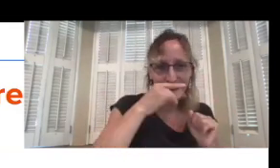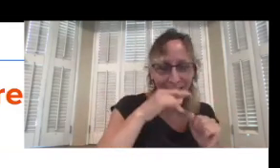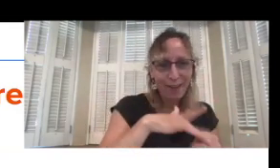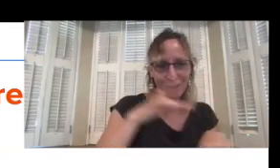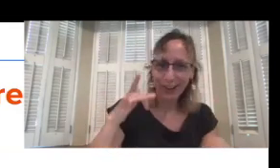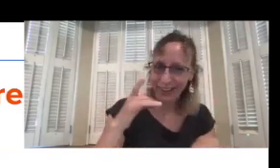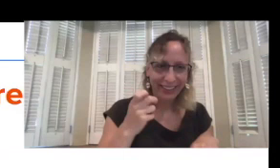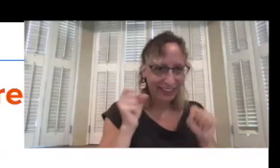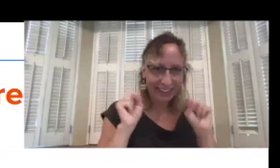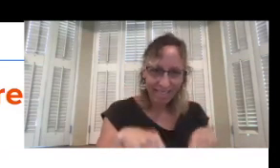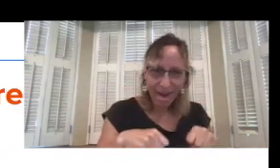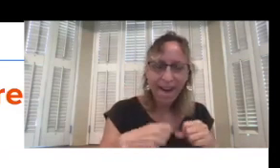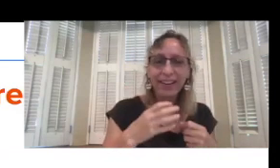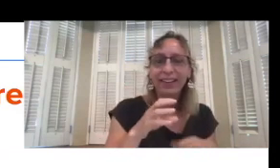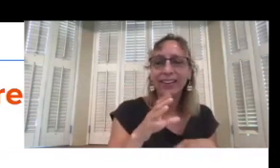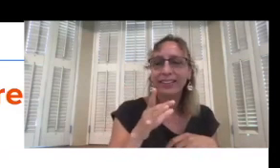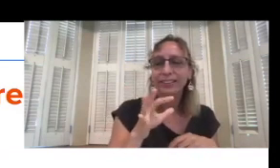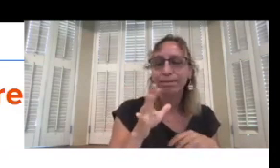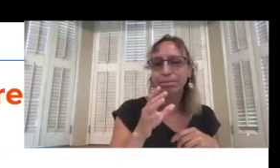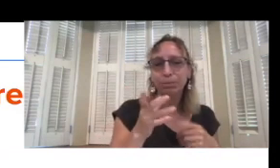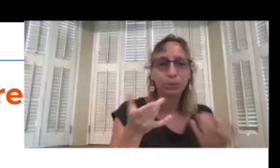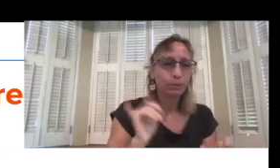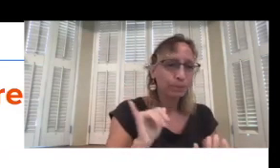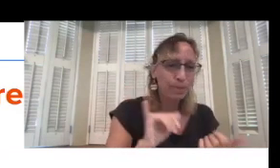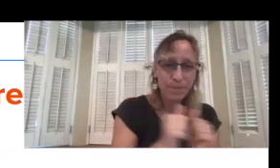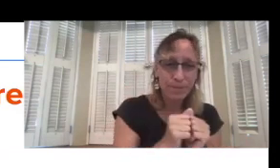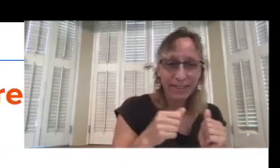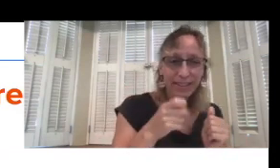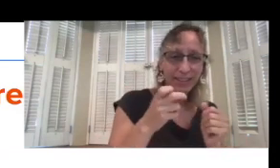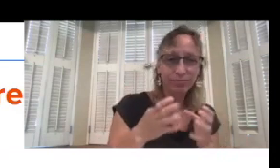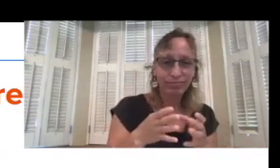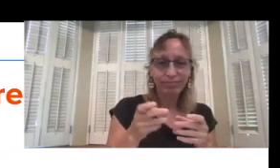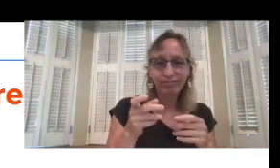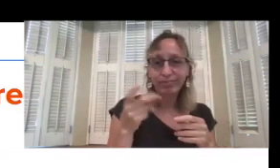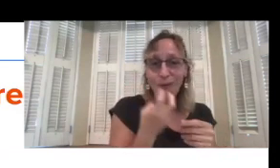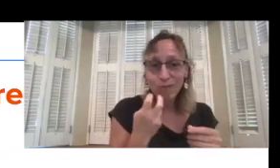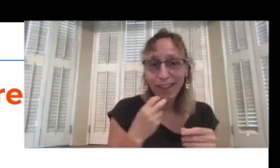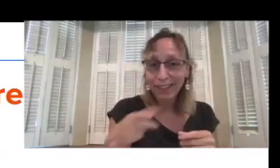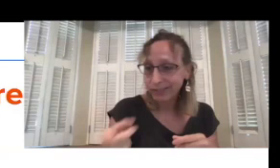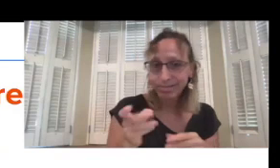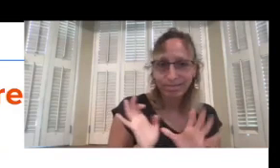to introduce English and sign language early in a child's life.